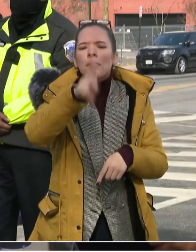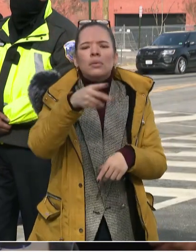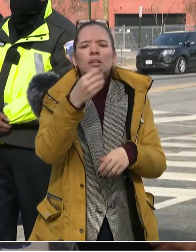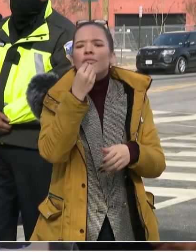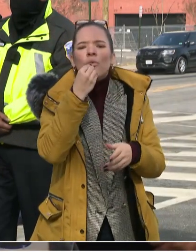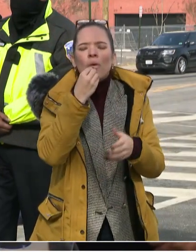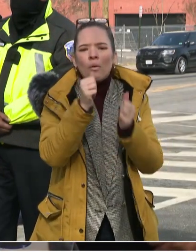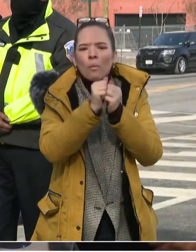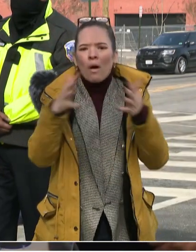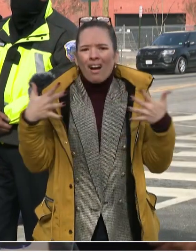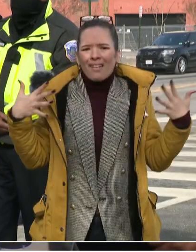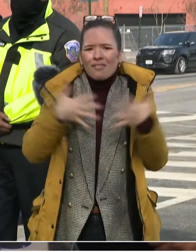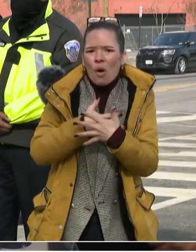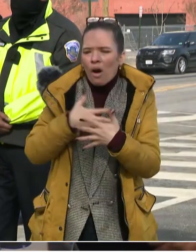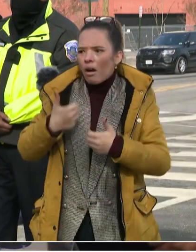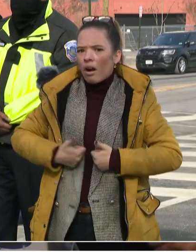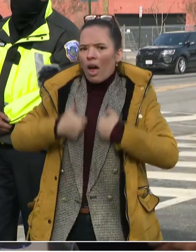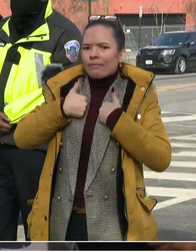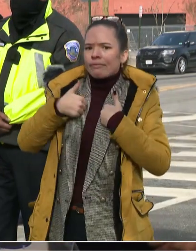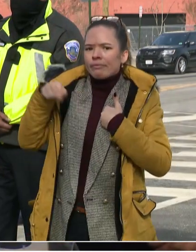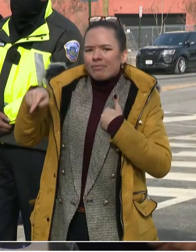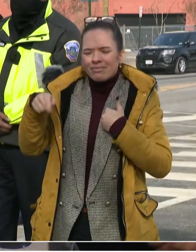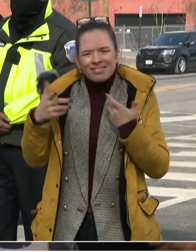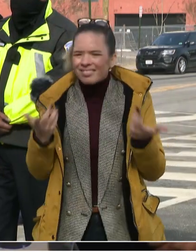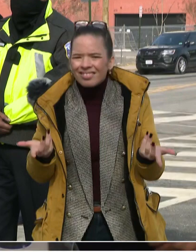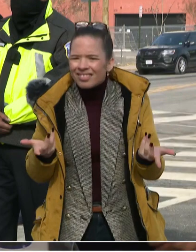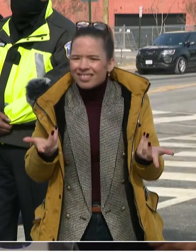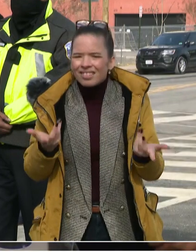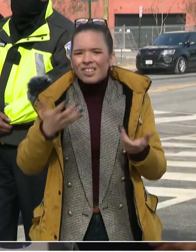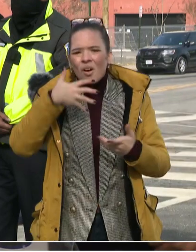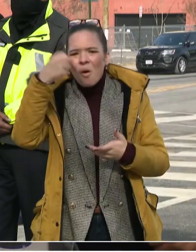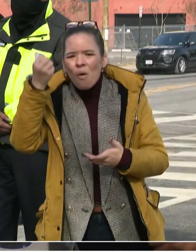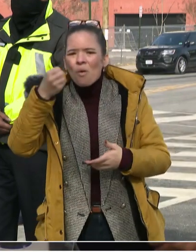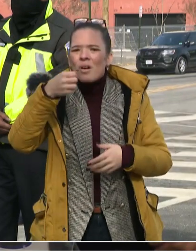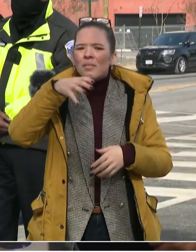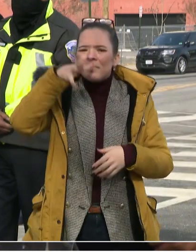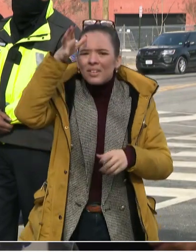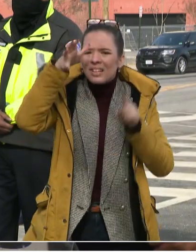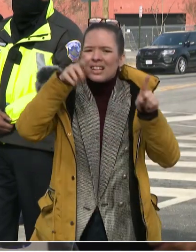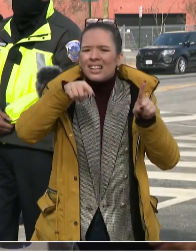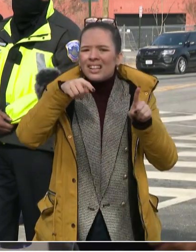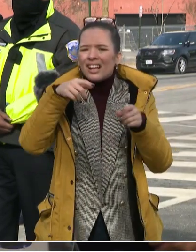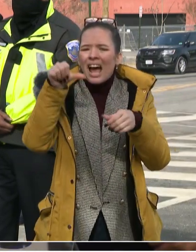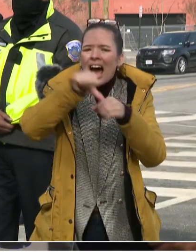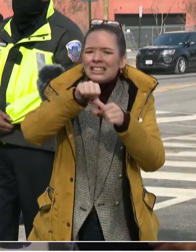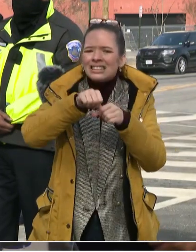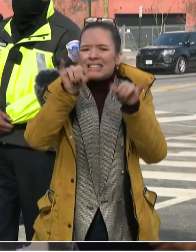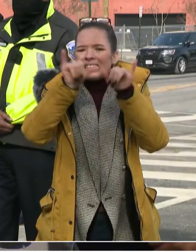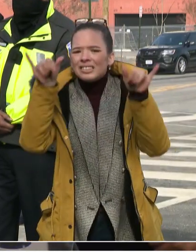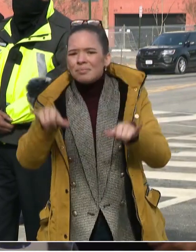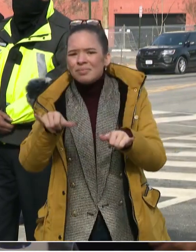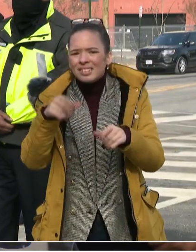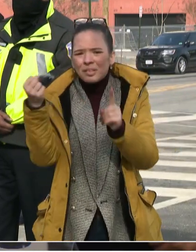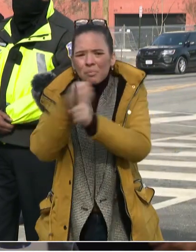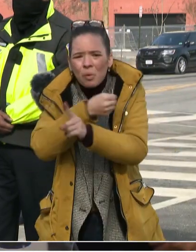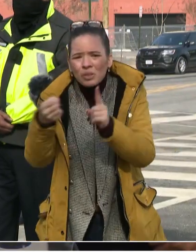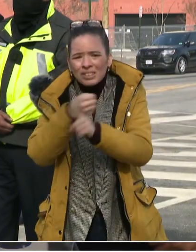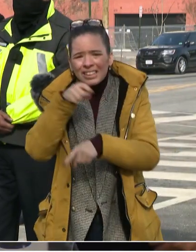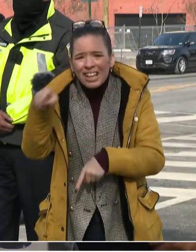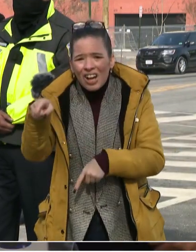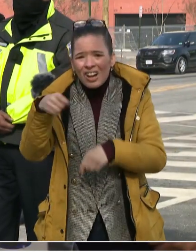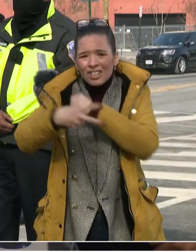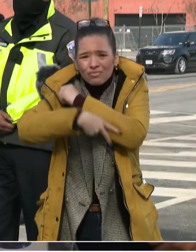one, as happened in Prince George's County, we had an older man who went to a gas station. He was accosted there. He was carjacked. He